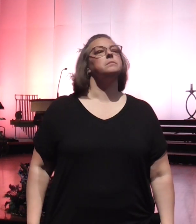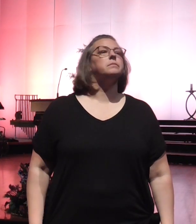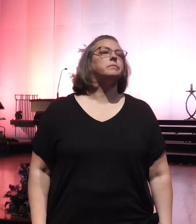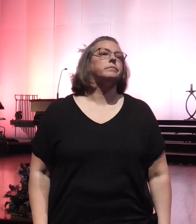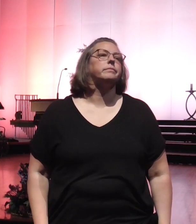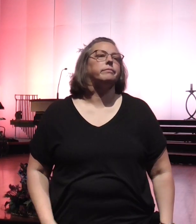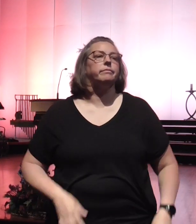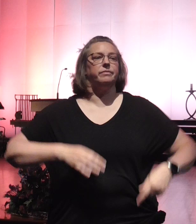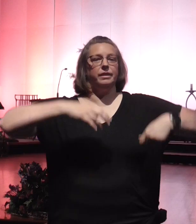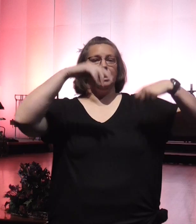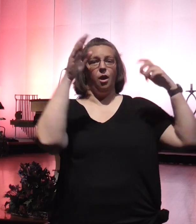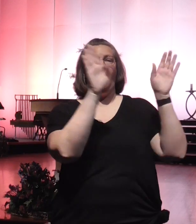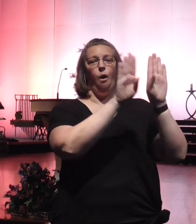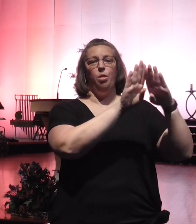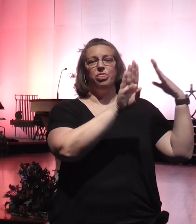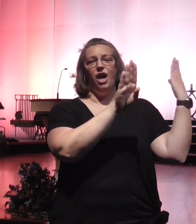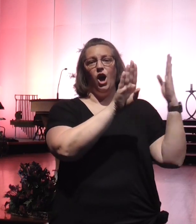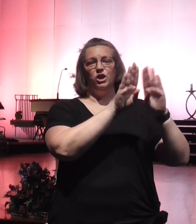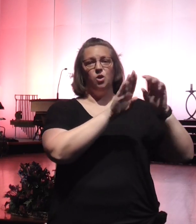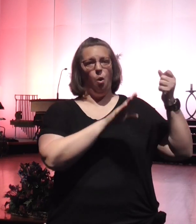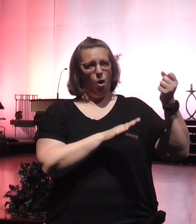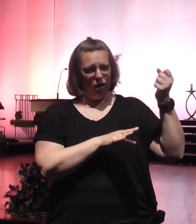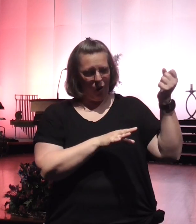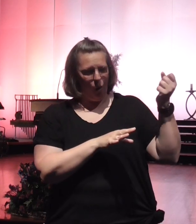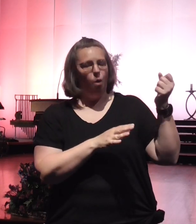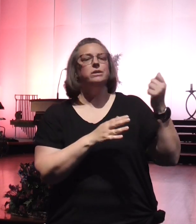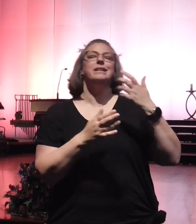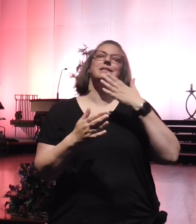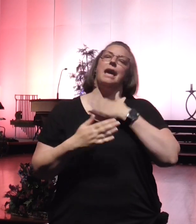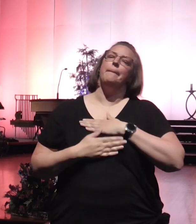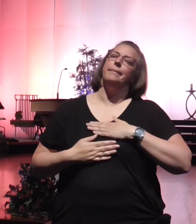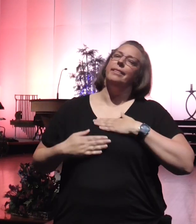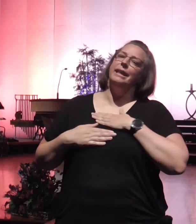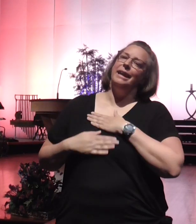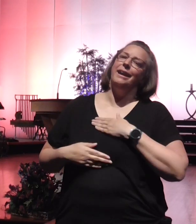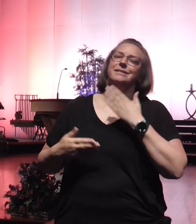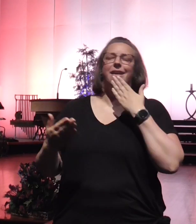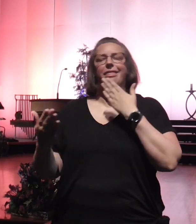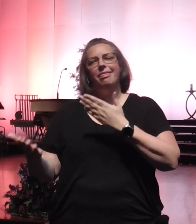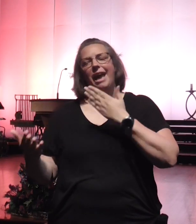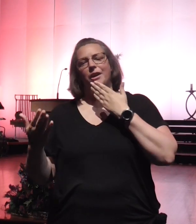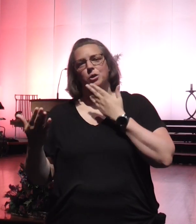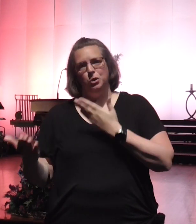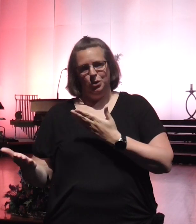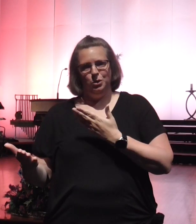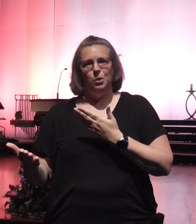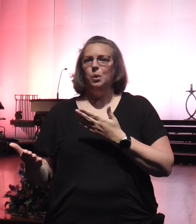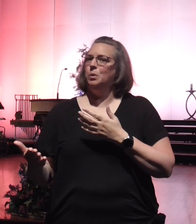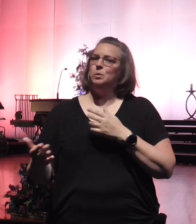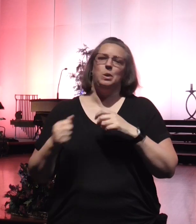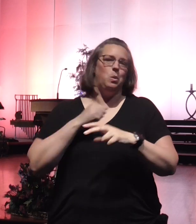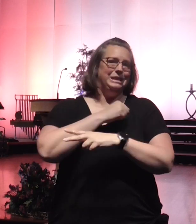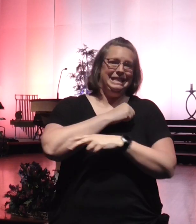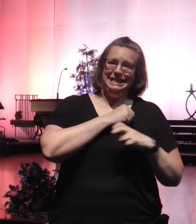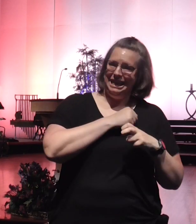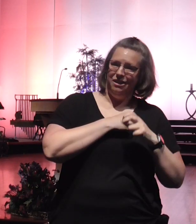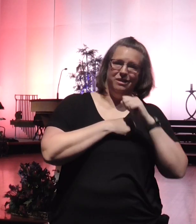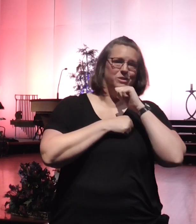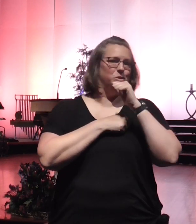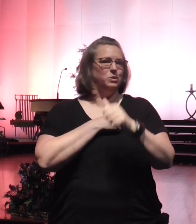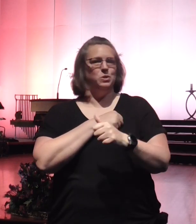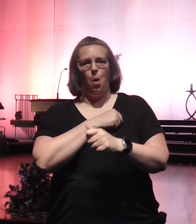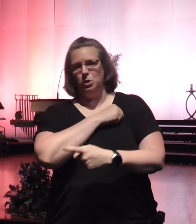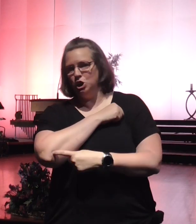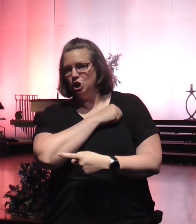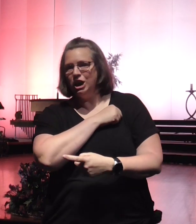Hold the door, say please, say thank you. Don't steal and don't cheat